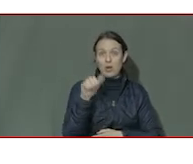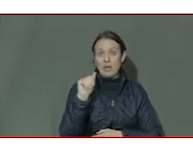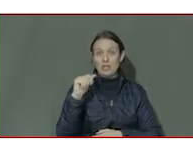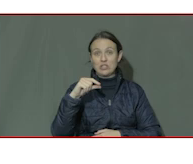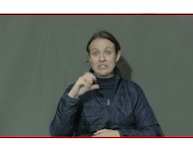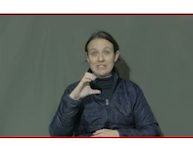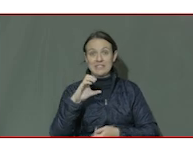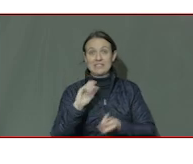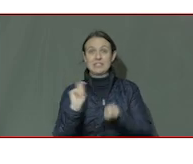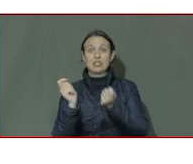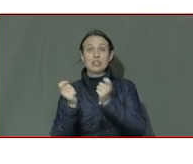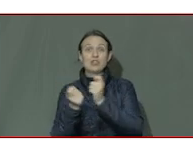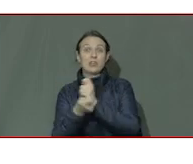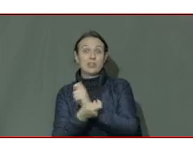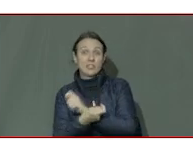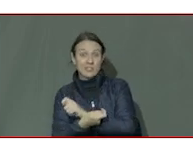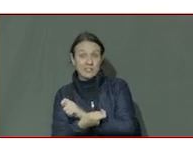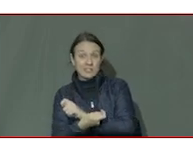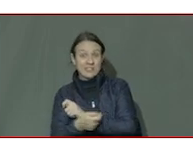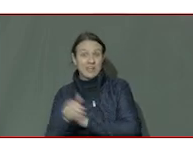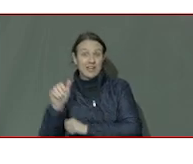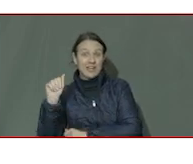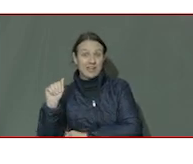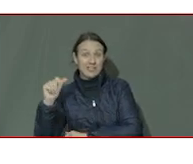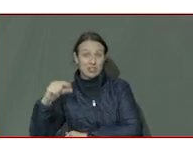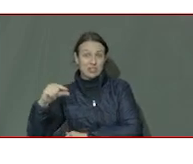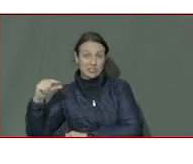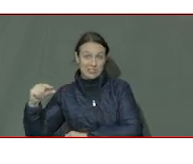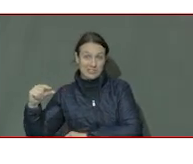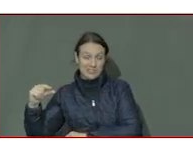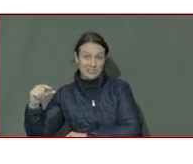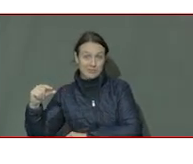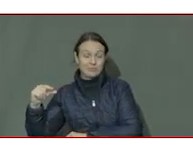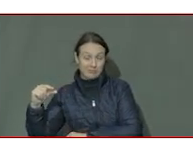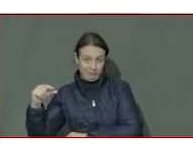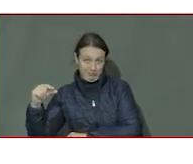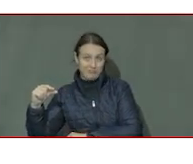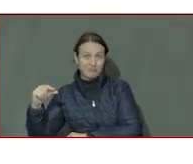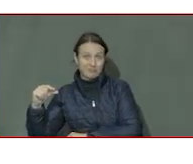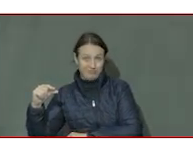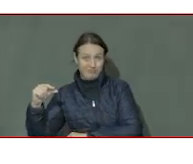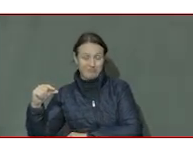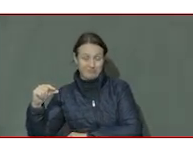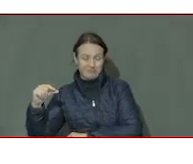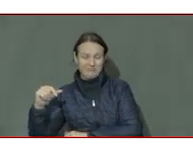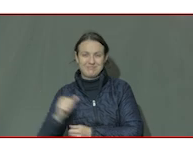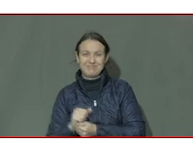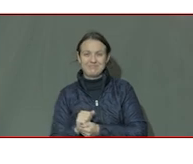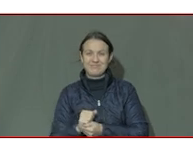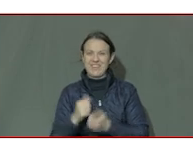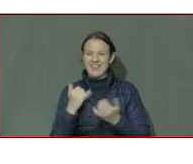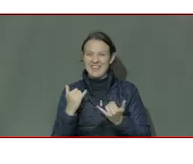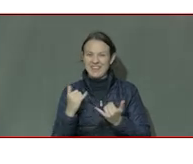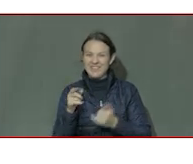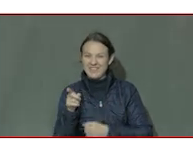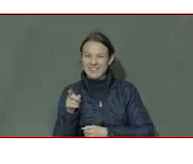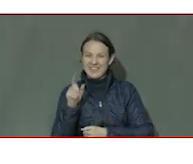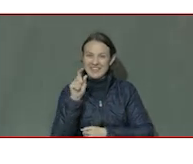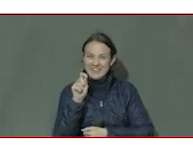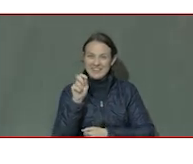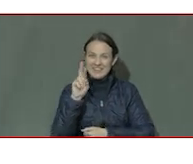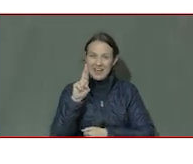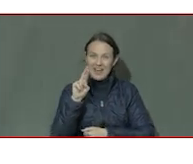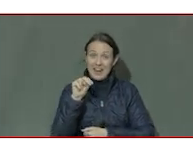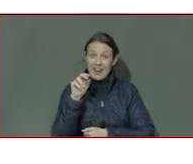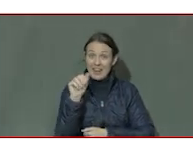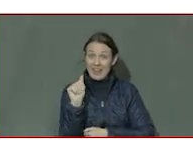AGC changes to AG gene. Now, when you get to this